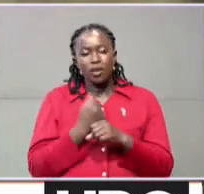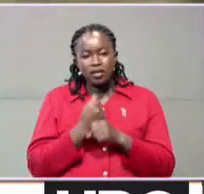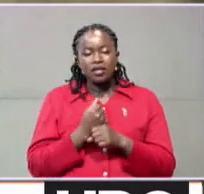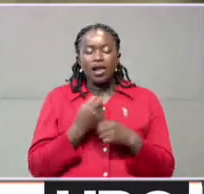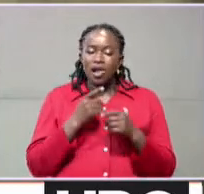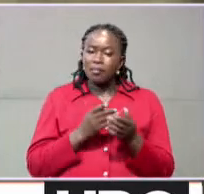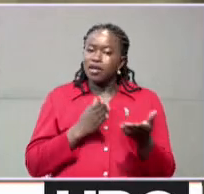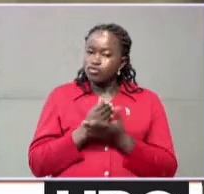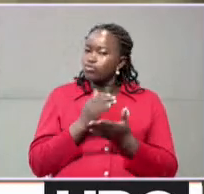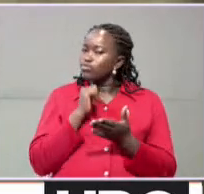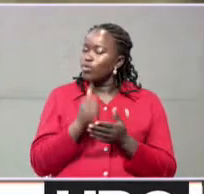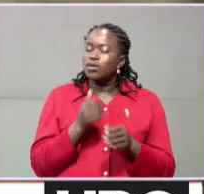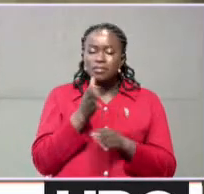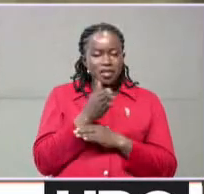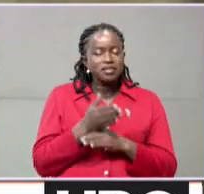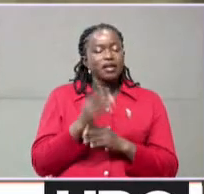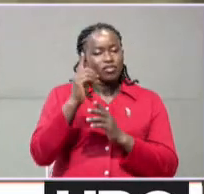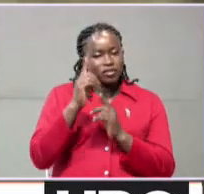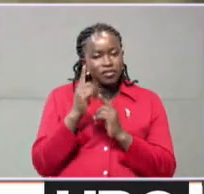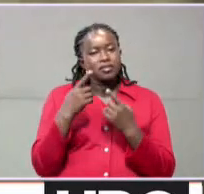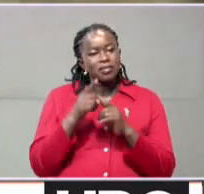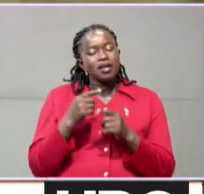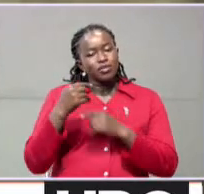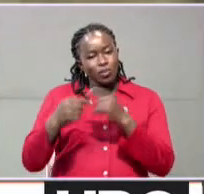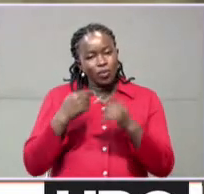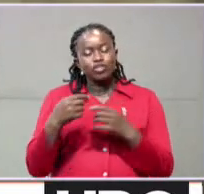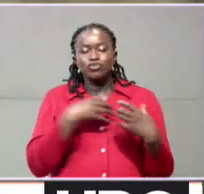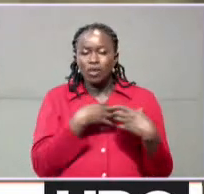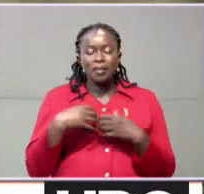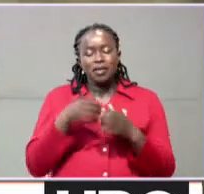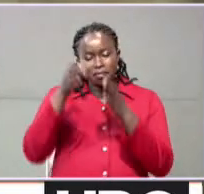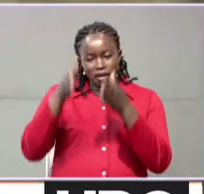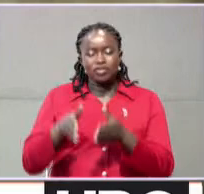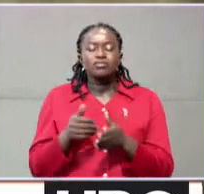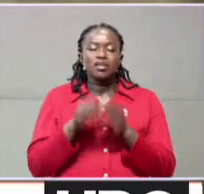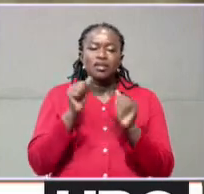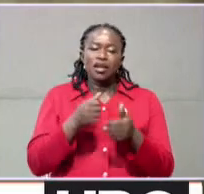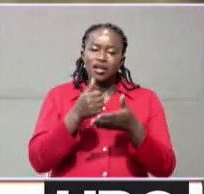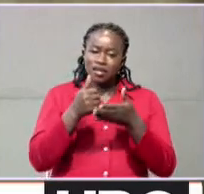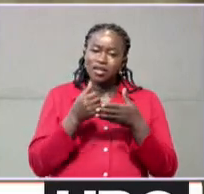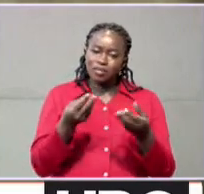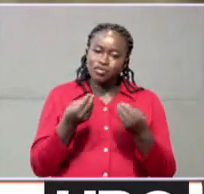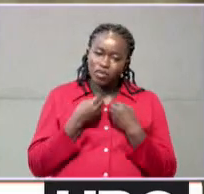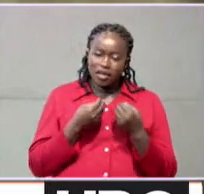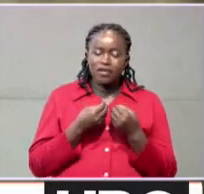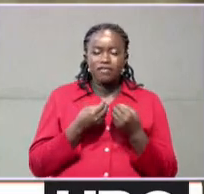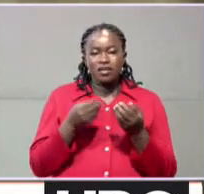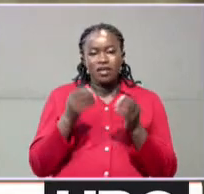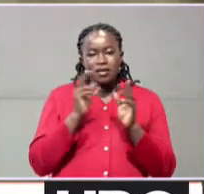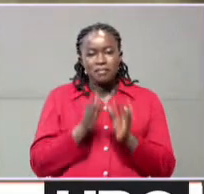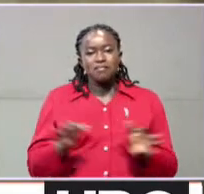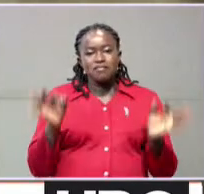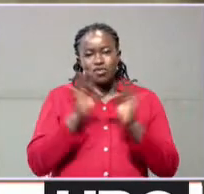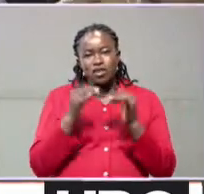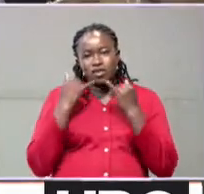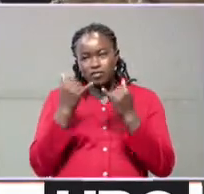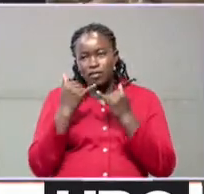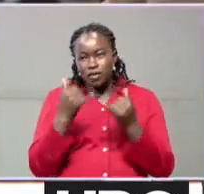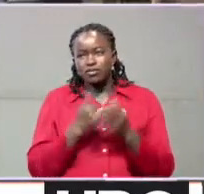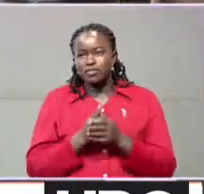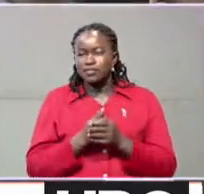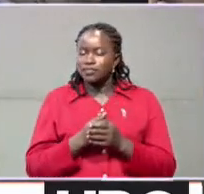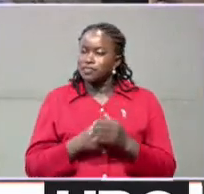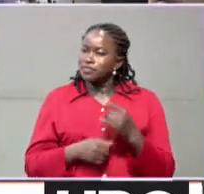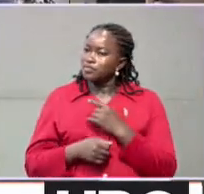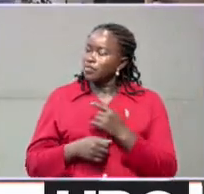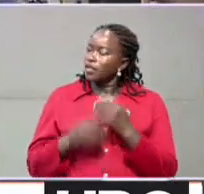minister for defense but his theory general he can help us with useful information thank you honourable right